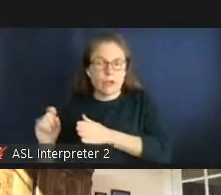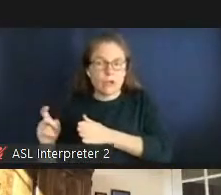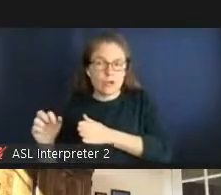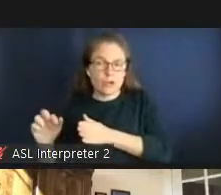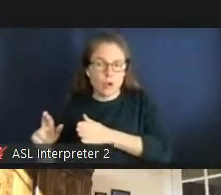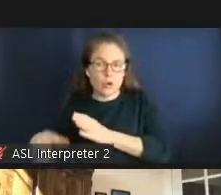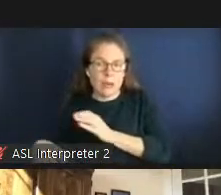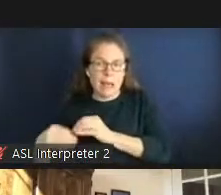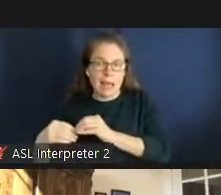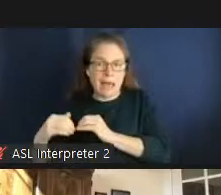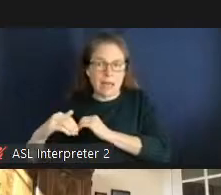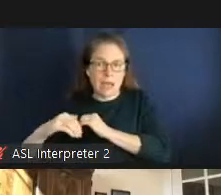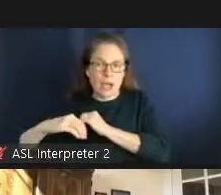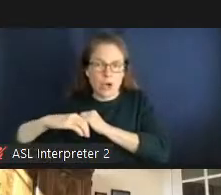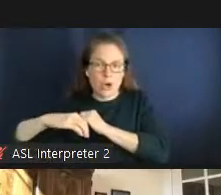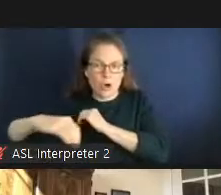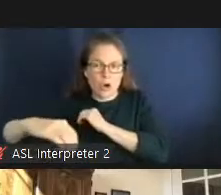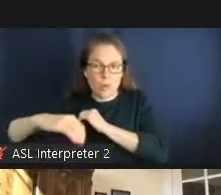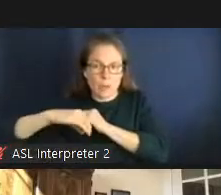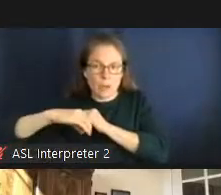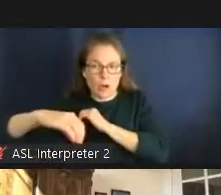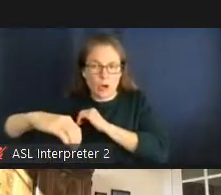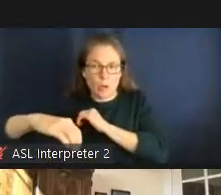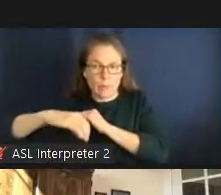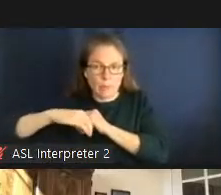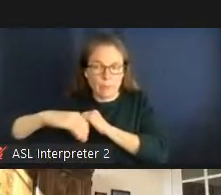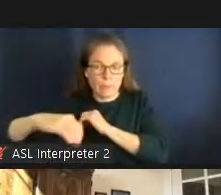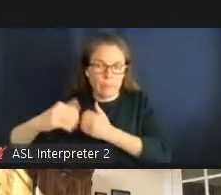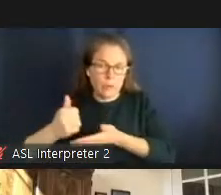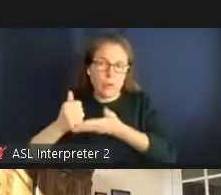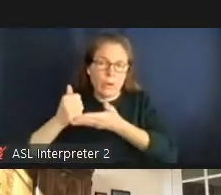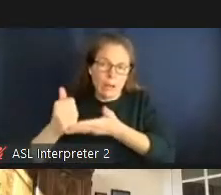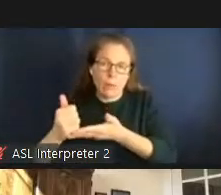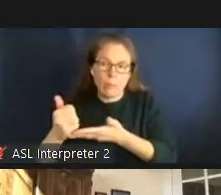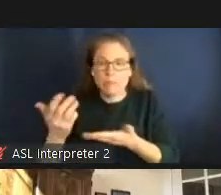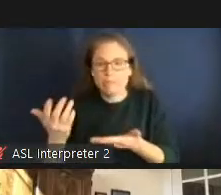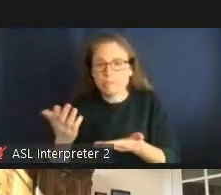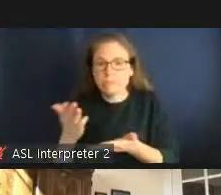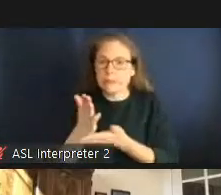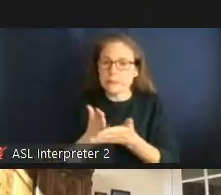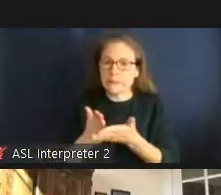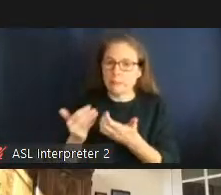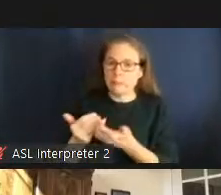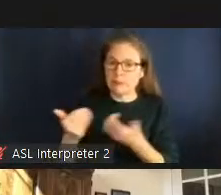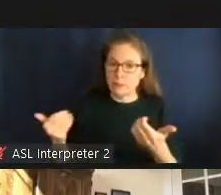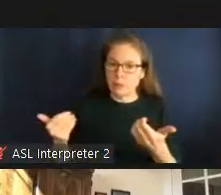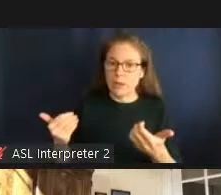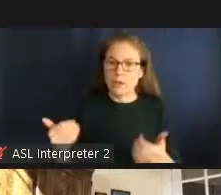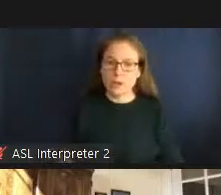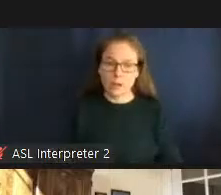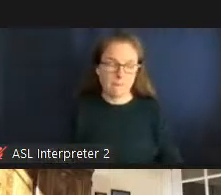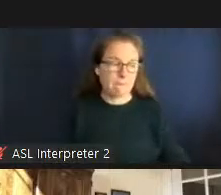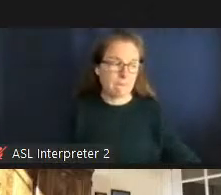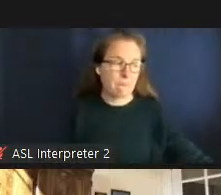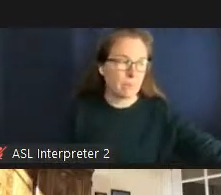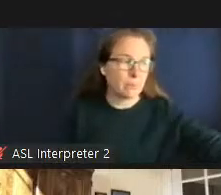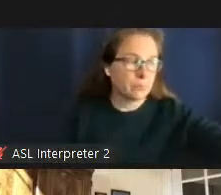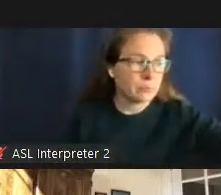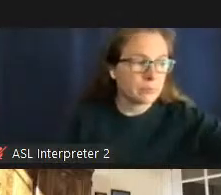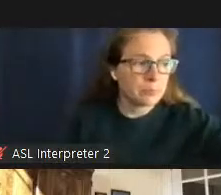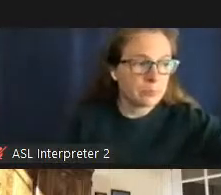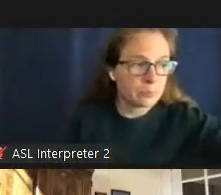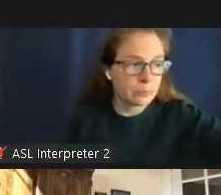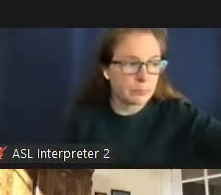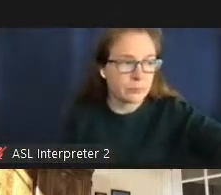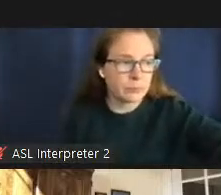between the walkway and the roadway to try to help provide some separation between pedestrians and the